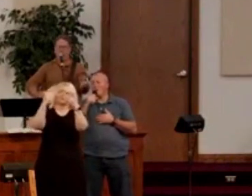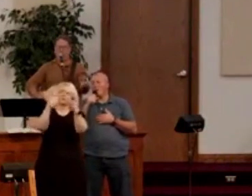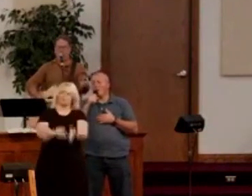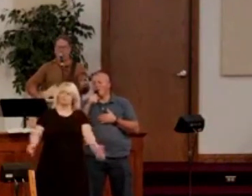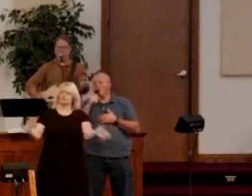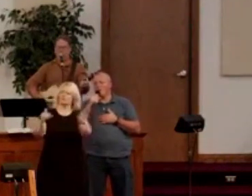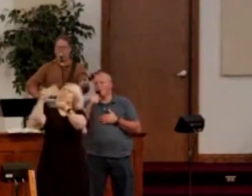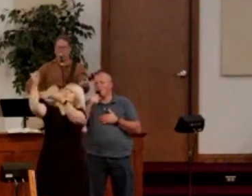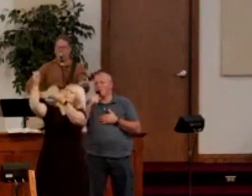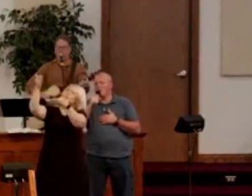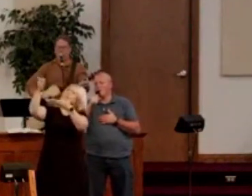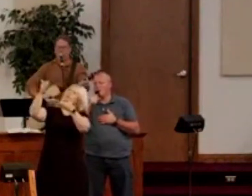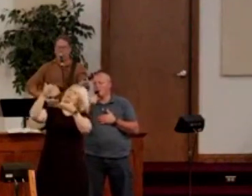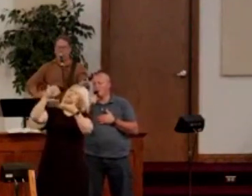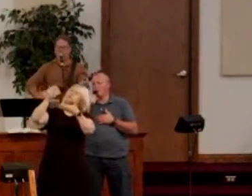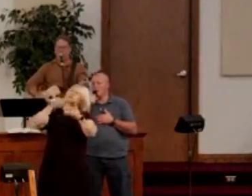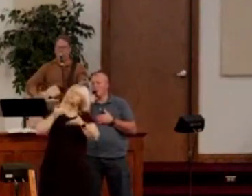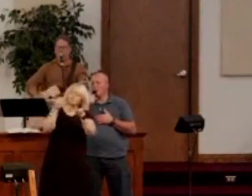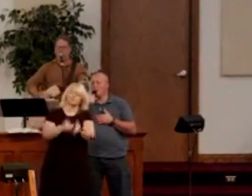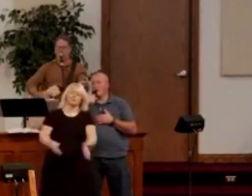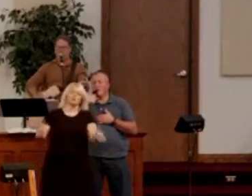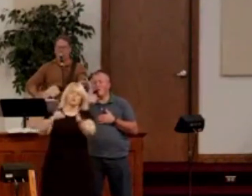Restore to me.